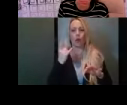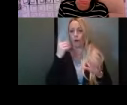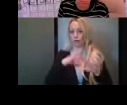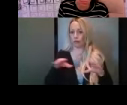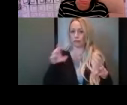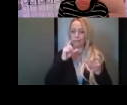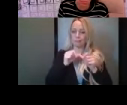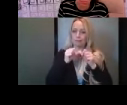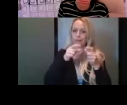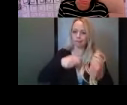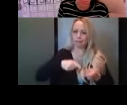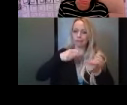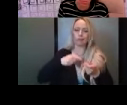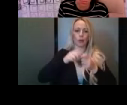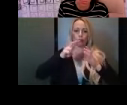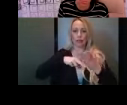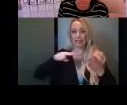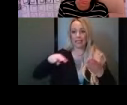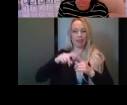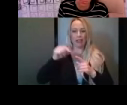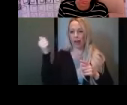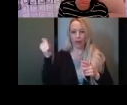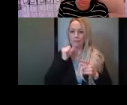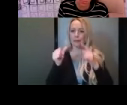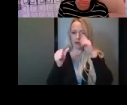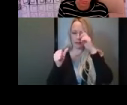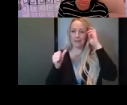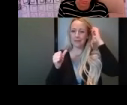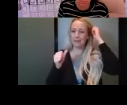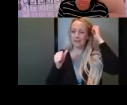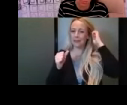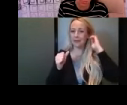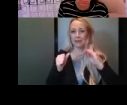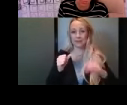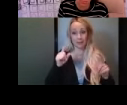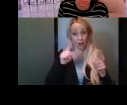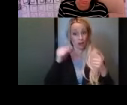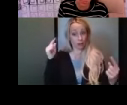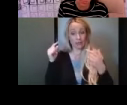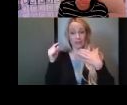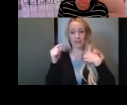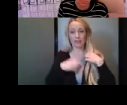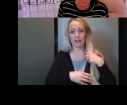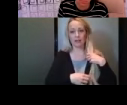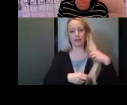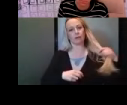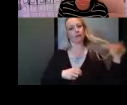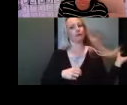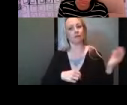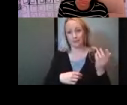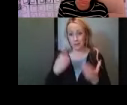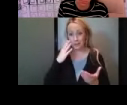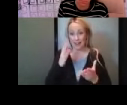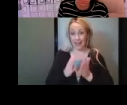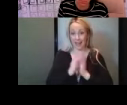persistent struggles with reading, whereas the other one isn't. Alternatively, we might asked the question of